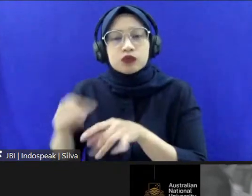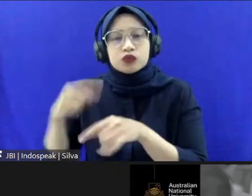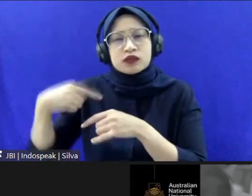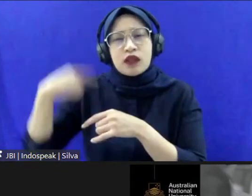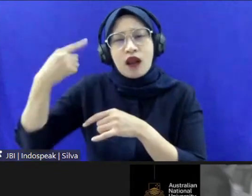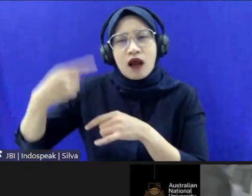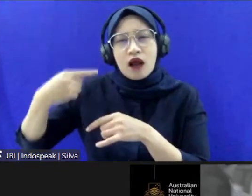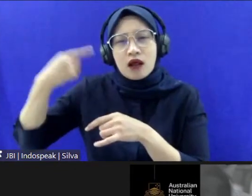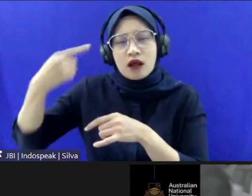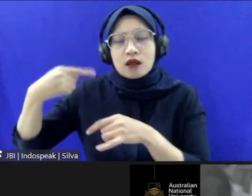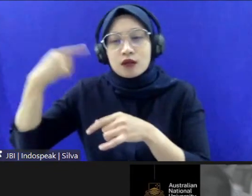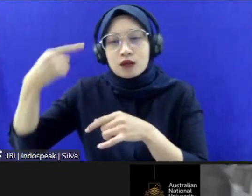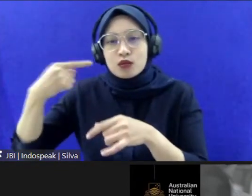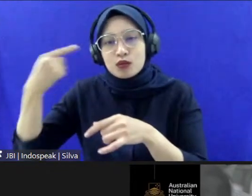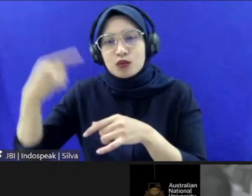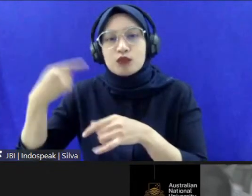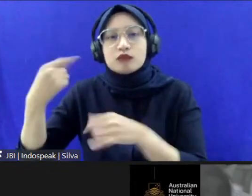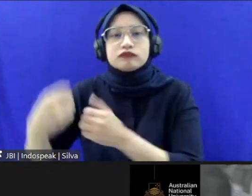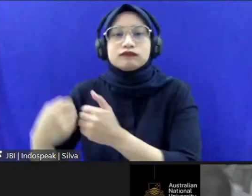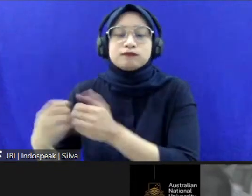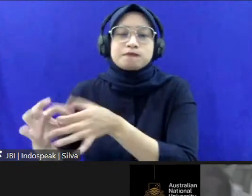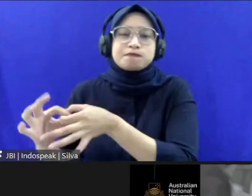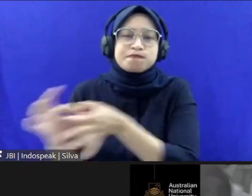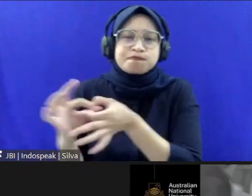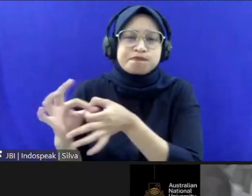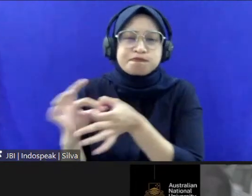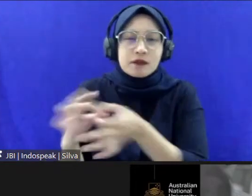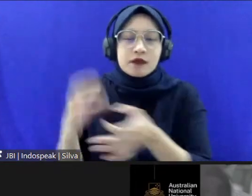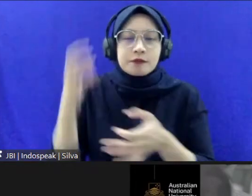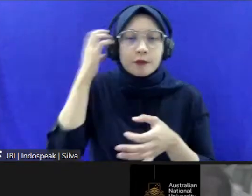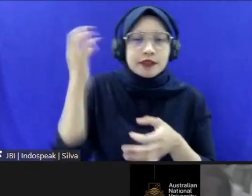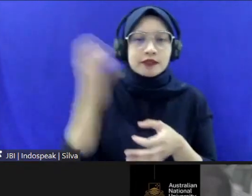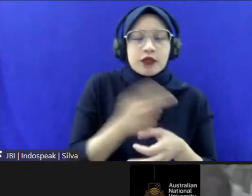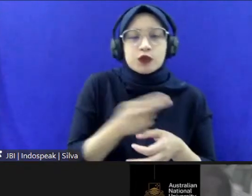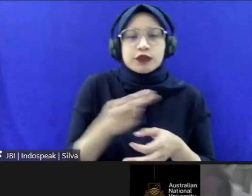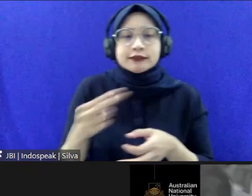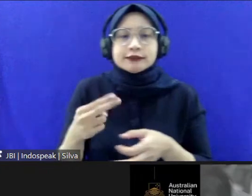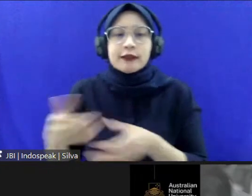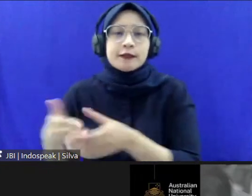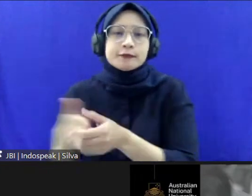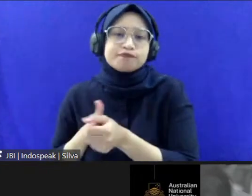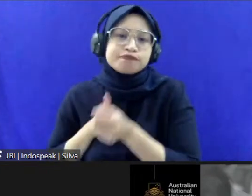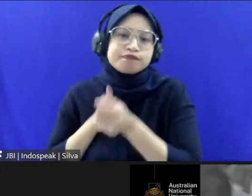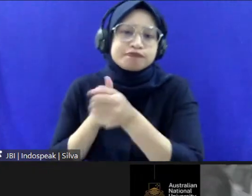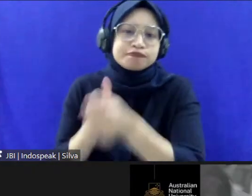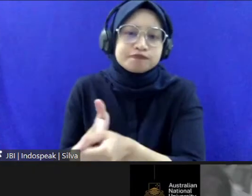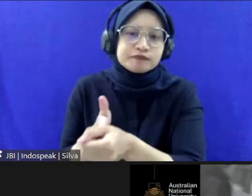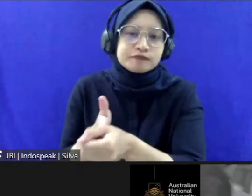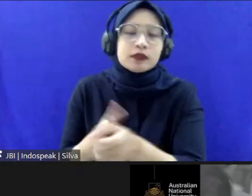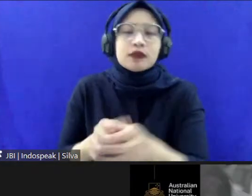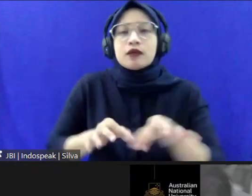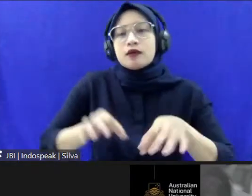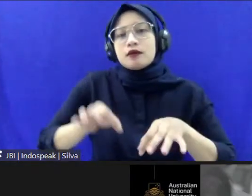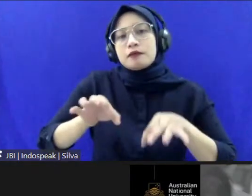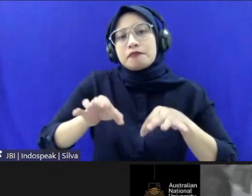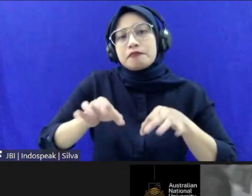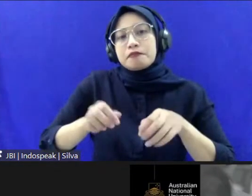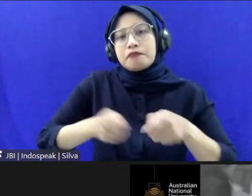very closely with the Indonesian government to assist us in managing this pandemic. Just last